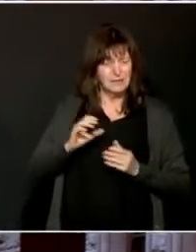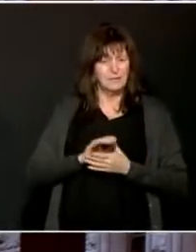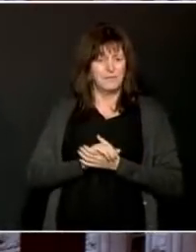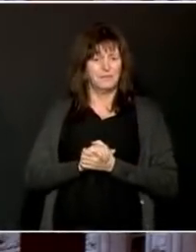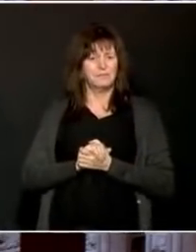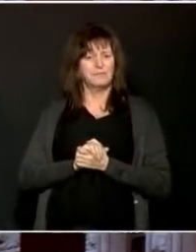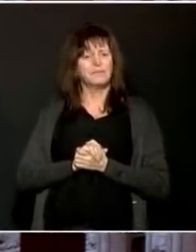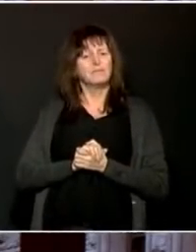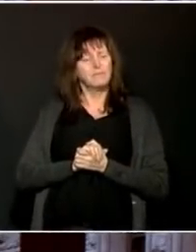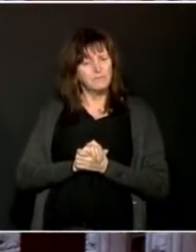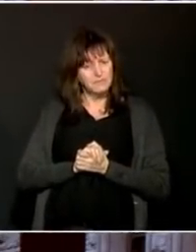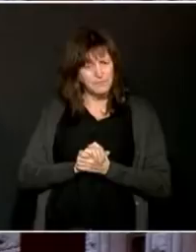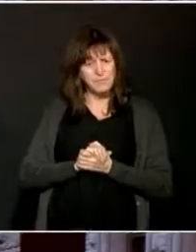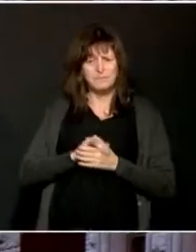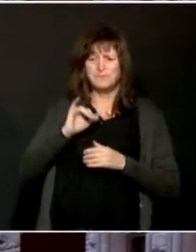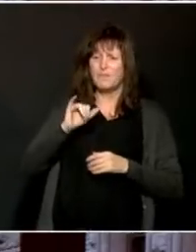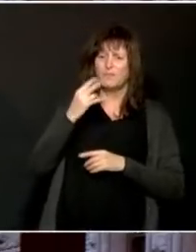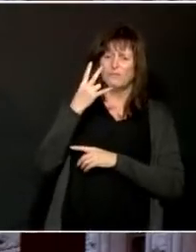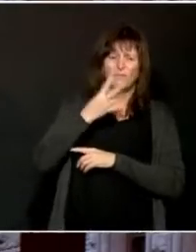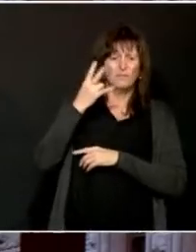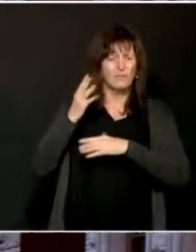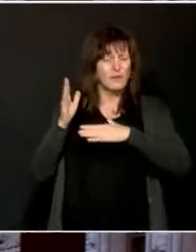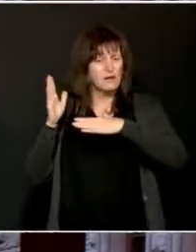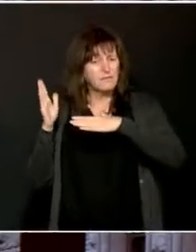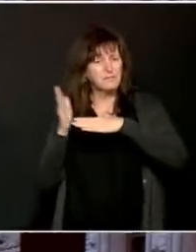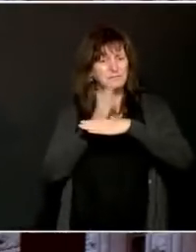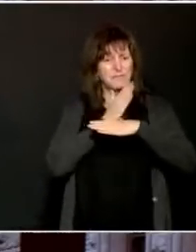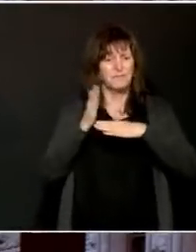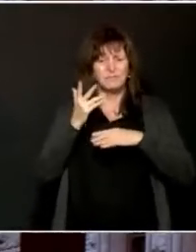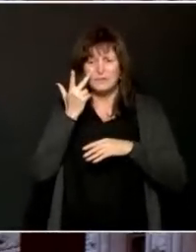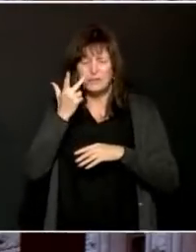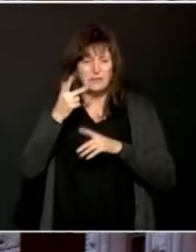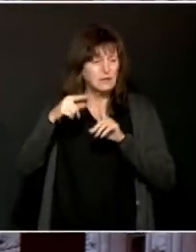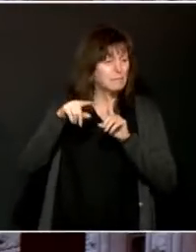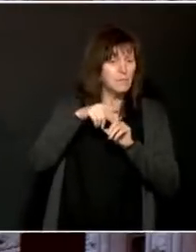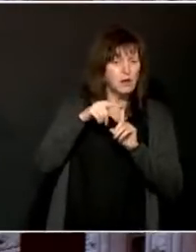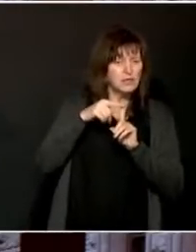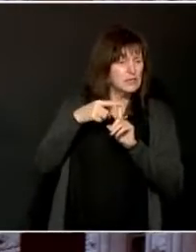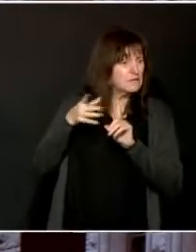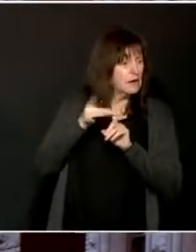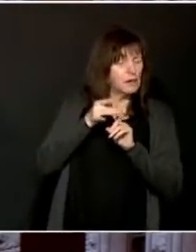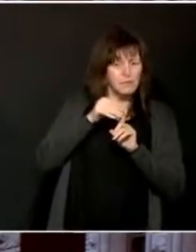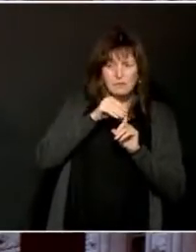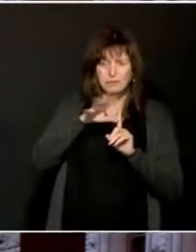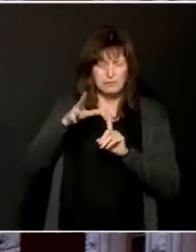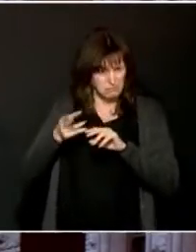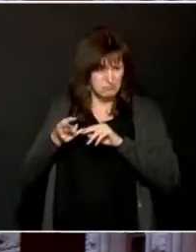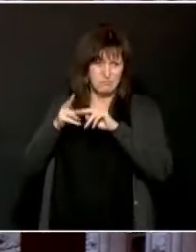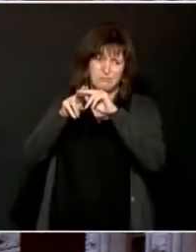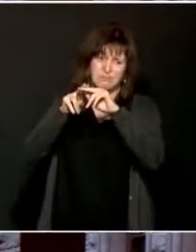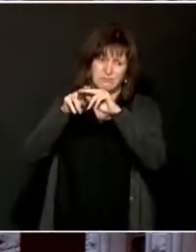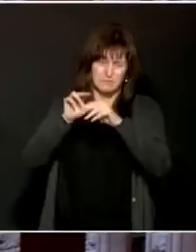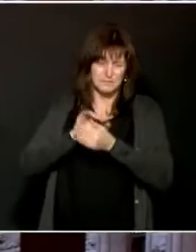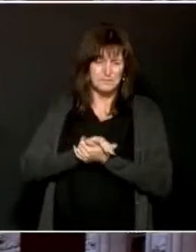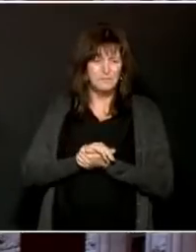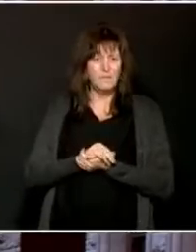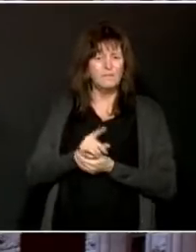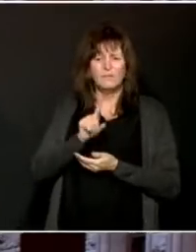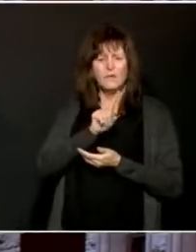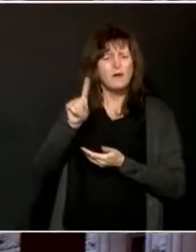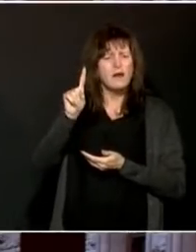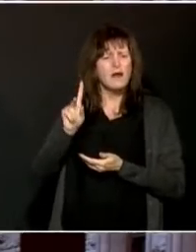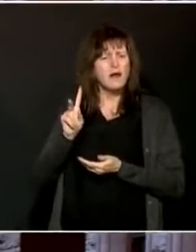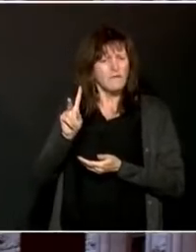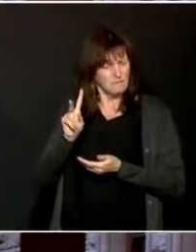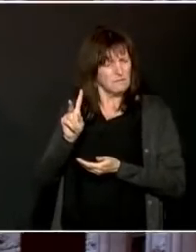percent positivity is up. The number of cases that we were for about a week and a half ago, we were around the 1,000 mark. Then we